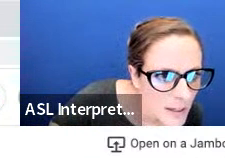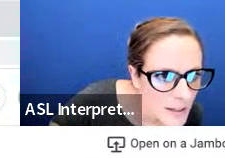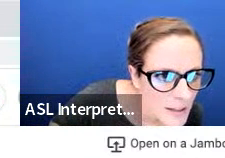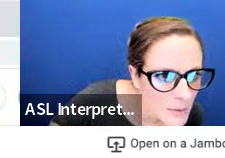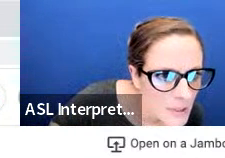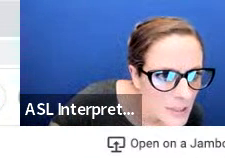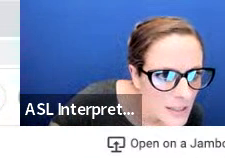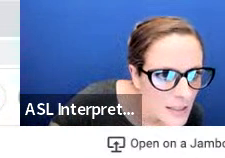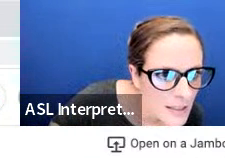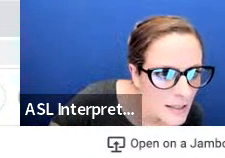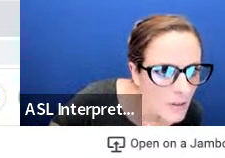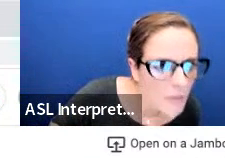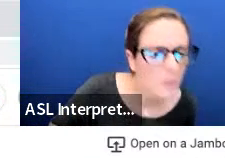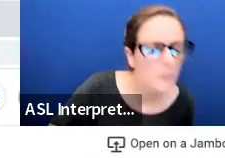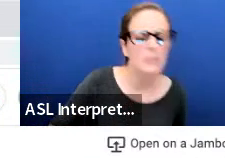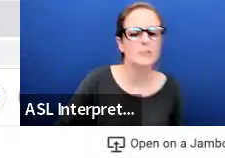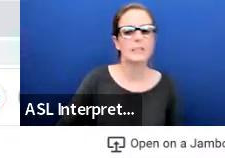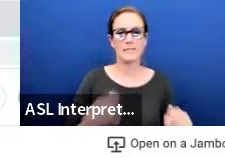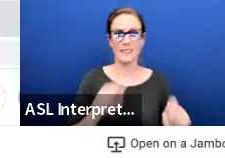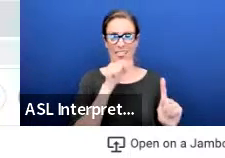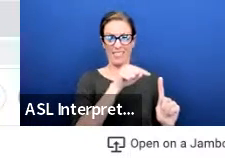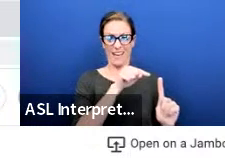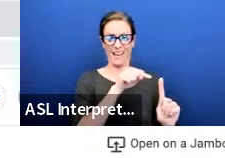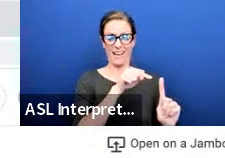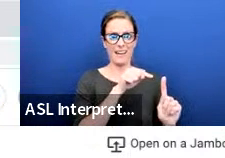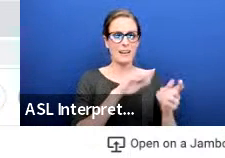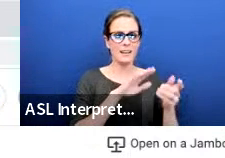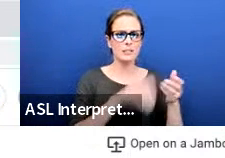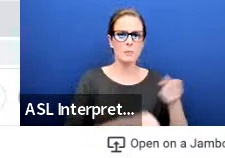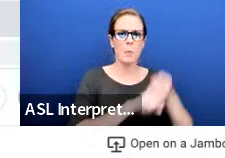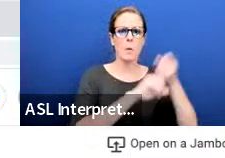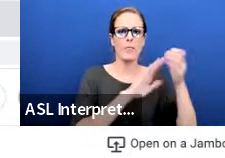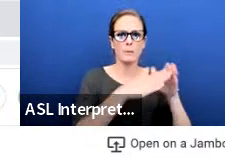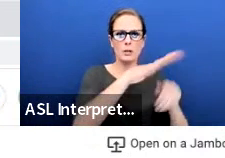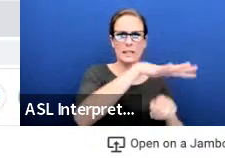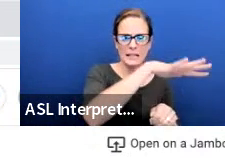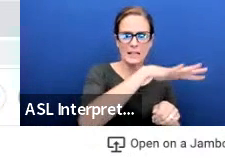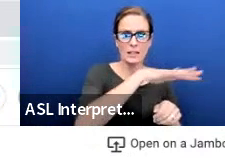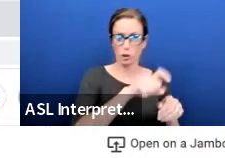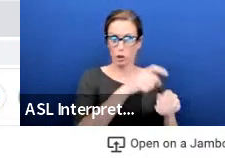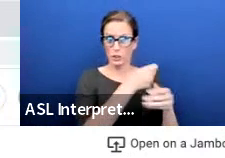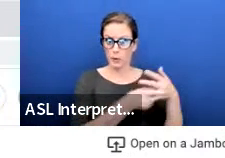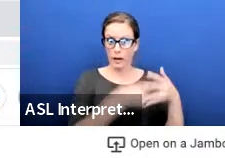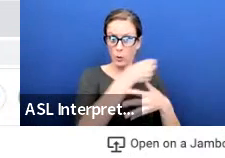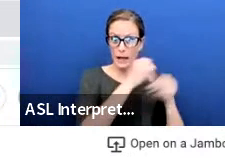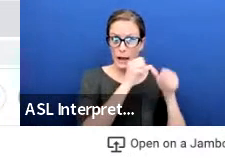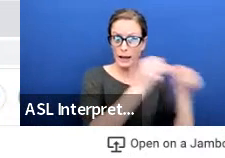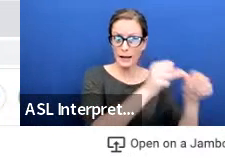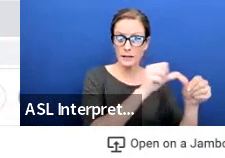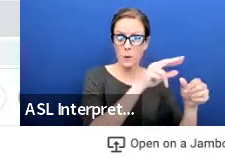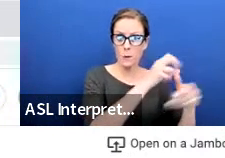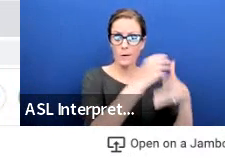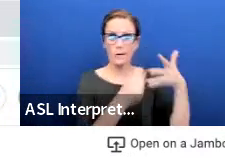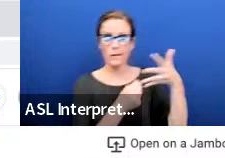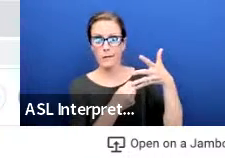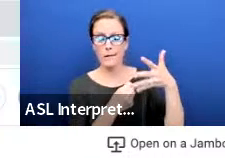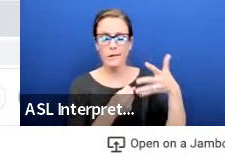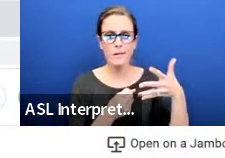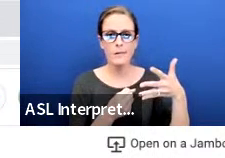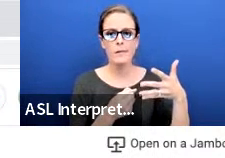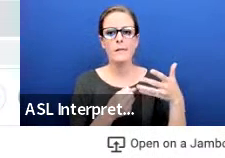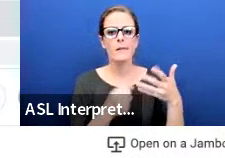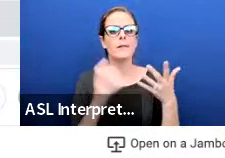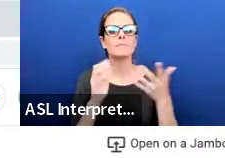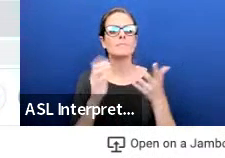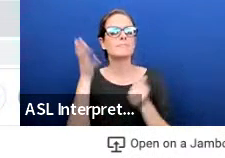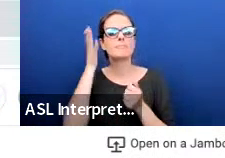Is this something we should continue to prioritize? What about this sticky note should we be thinking about in the